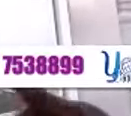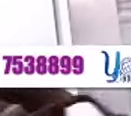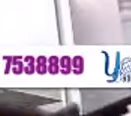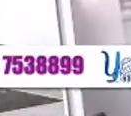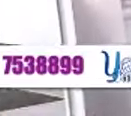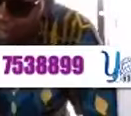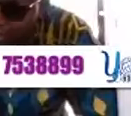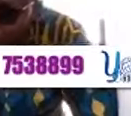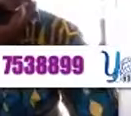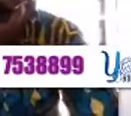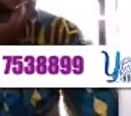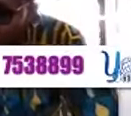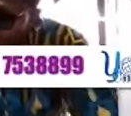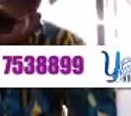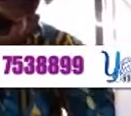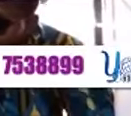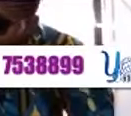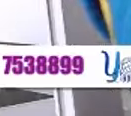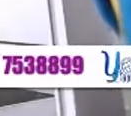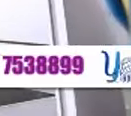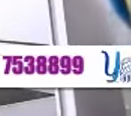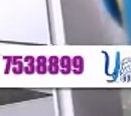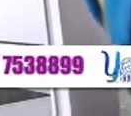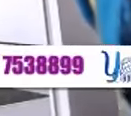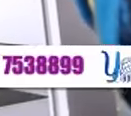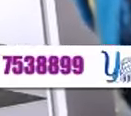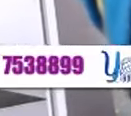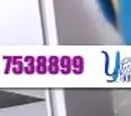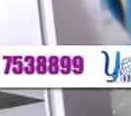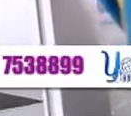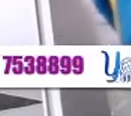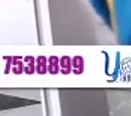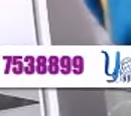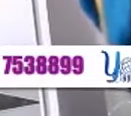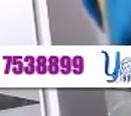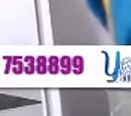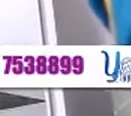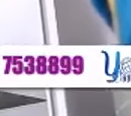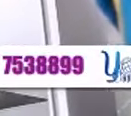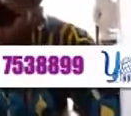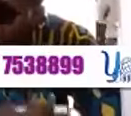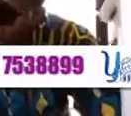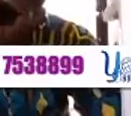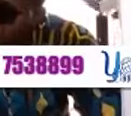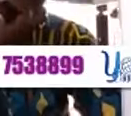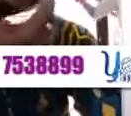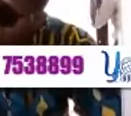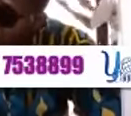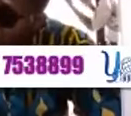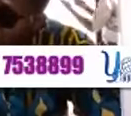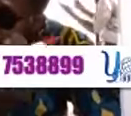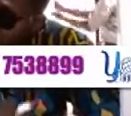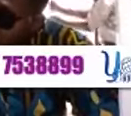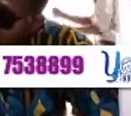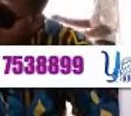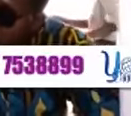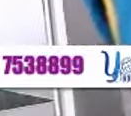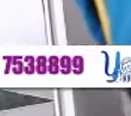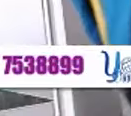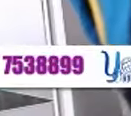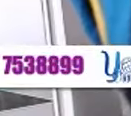Ha, bari. Mo ki janna nun kunu bara tariya. Ah, jangnum yona forest de bureau. Gambia ton kon na lo mbari ya